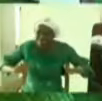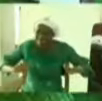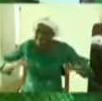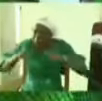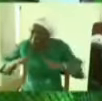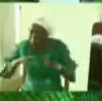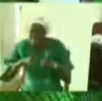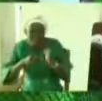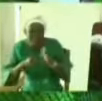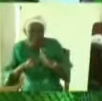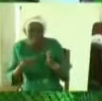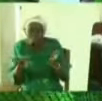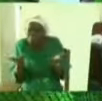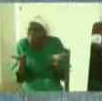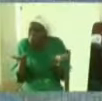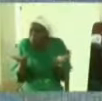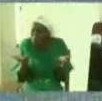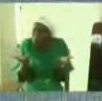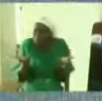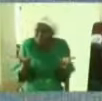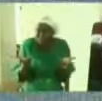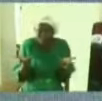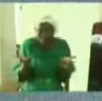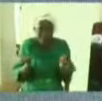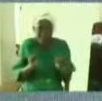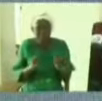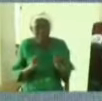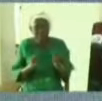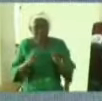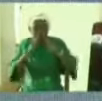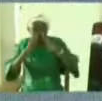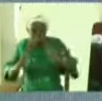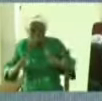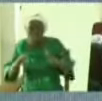Somebody may say, peace is the absence of war.